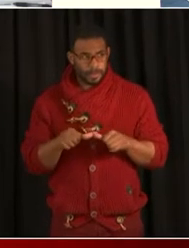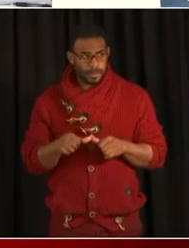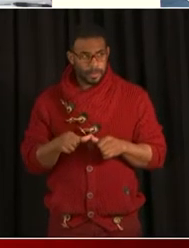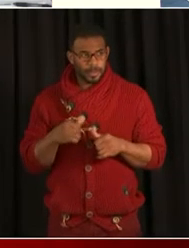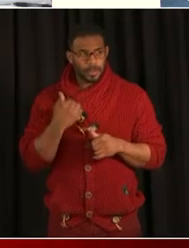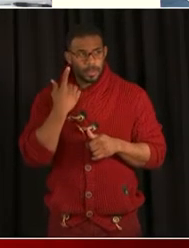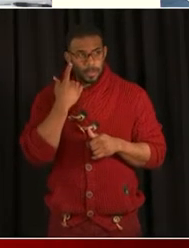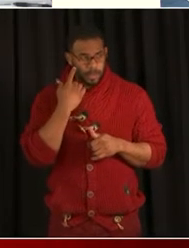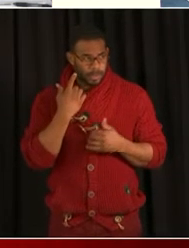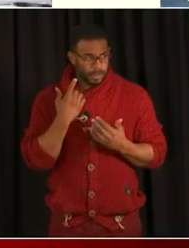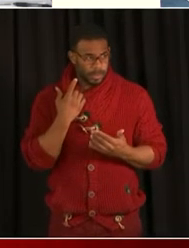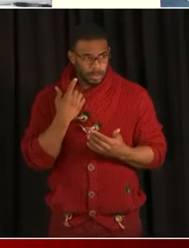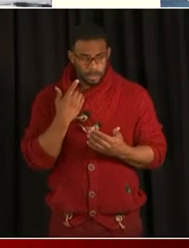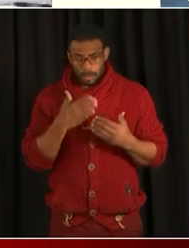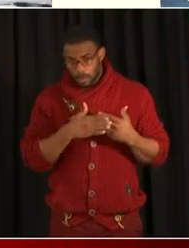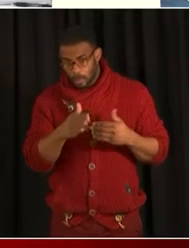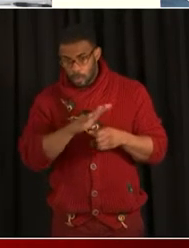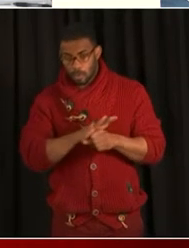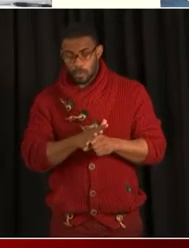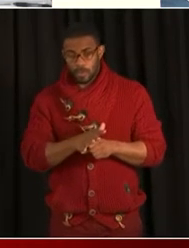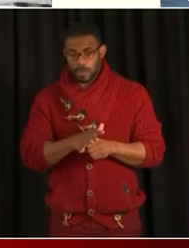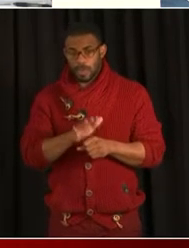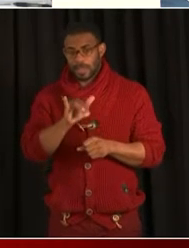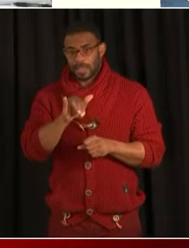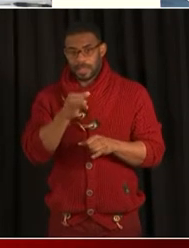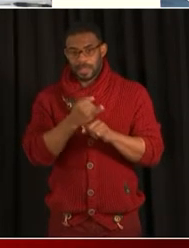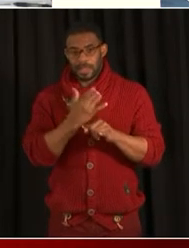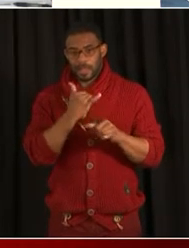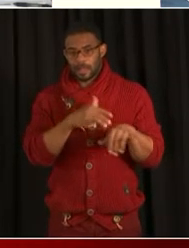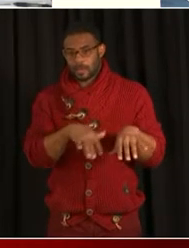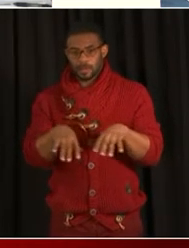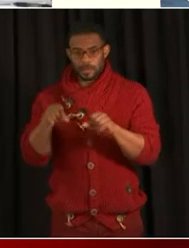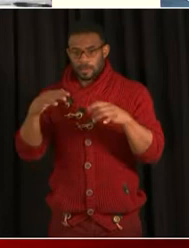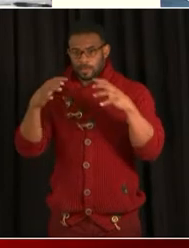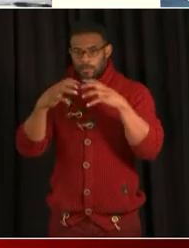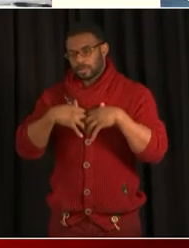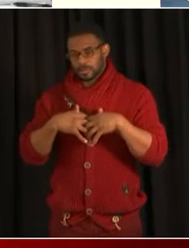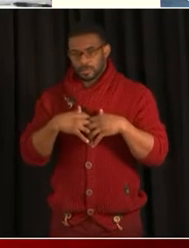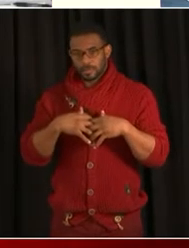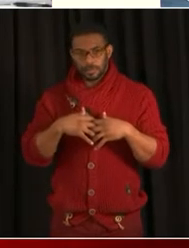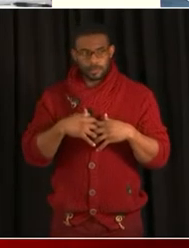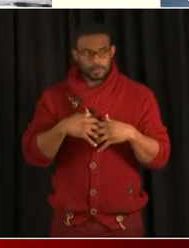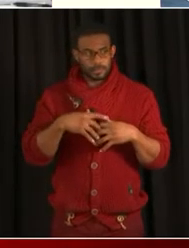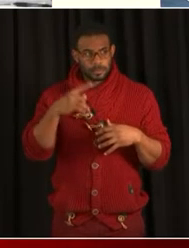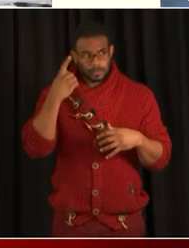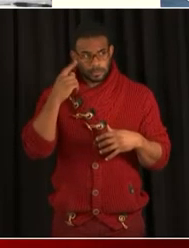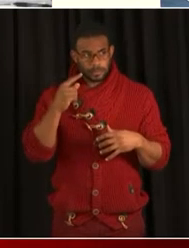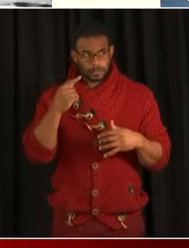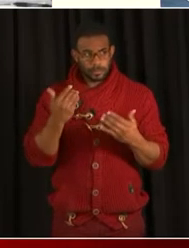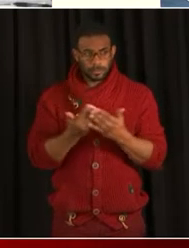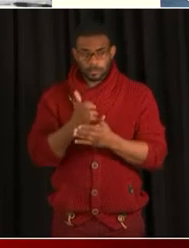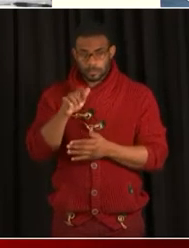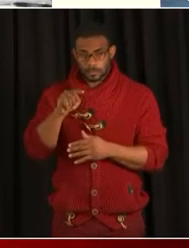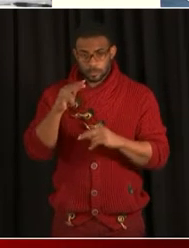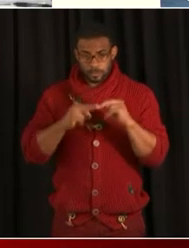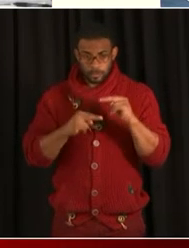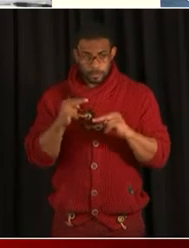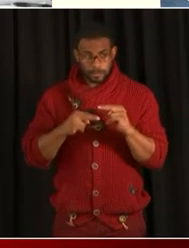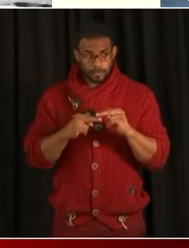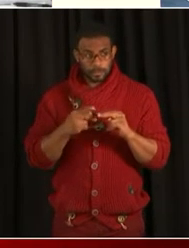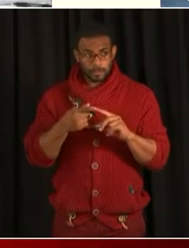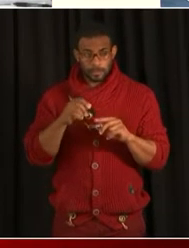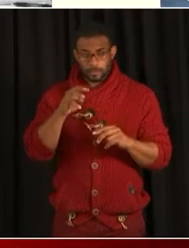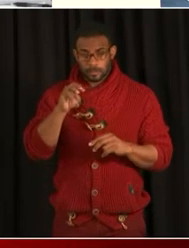area. And recently, post-COVID, that site is now being demolished for a new apartment